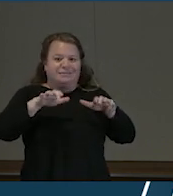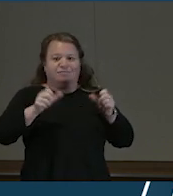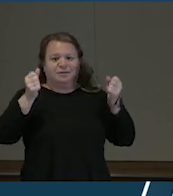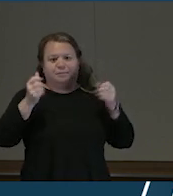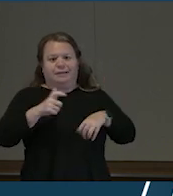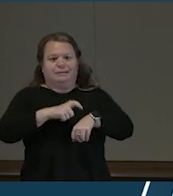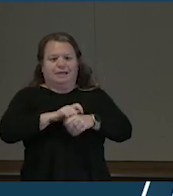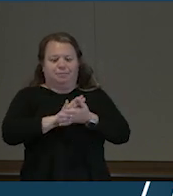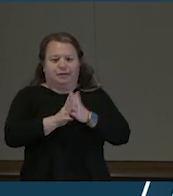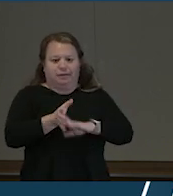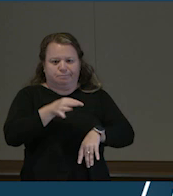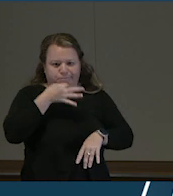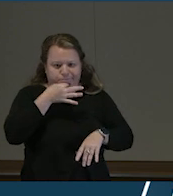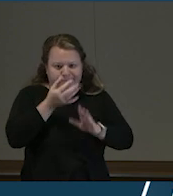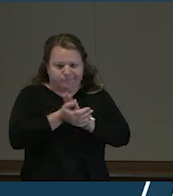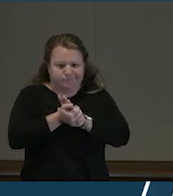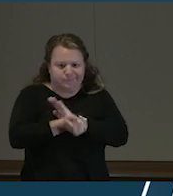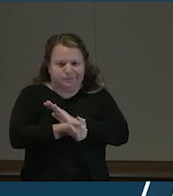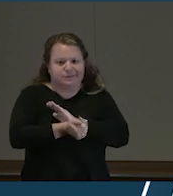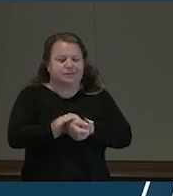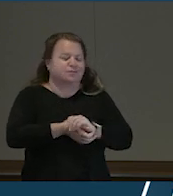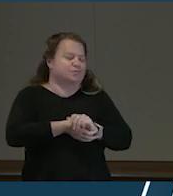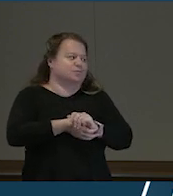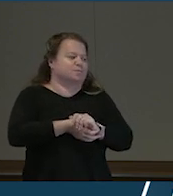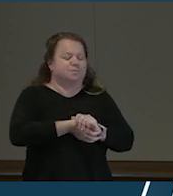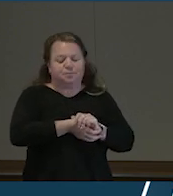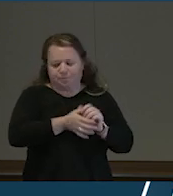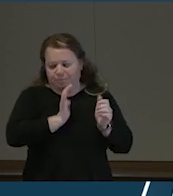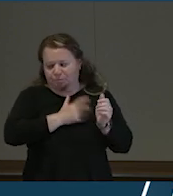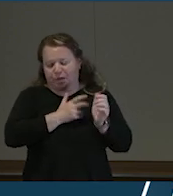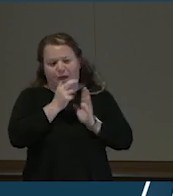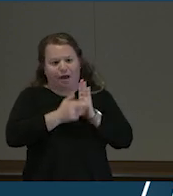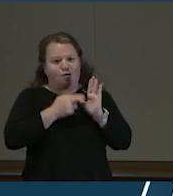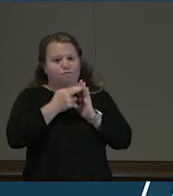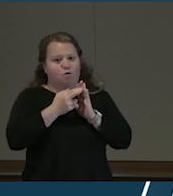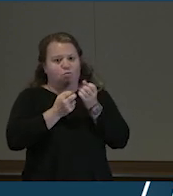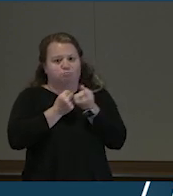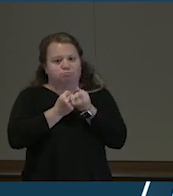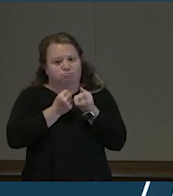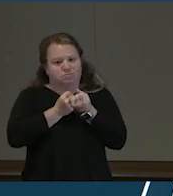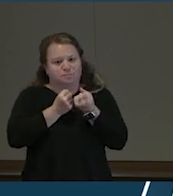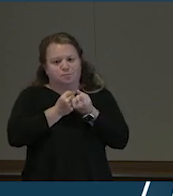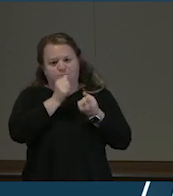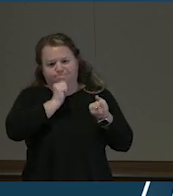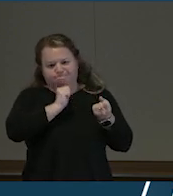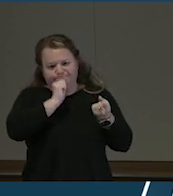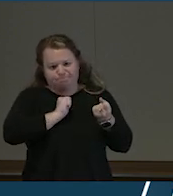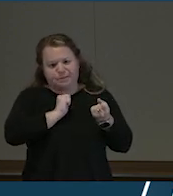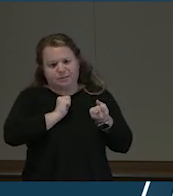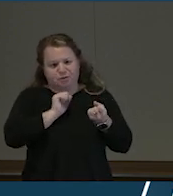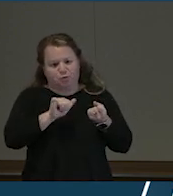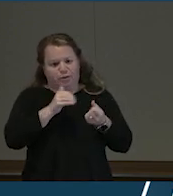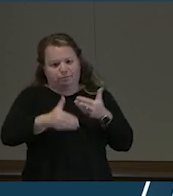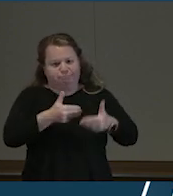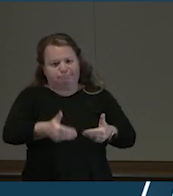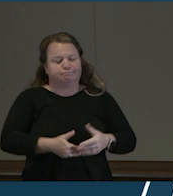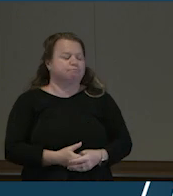to master it and feel confident about their abilities. So our role is to be supportive and patient with that